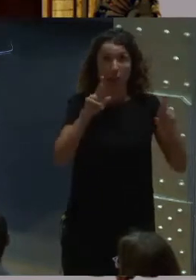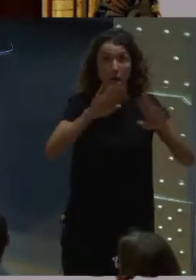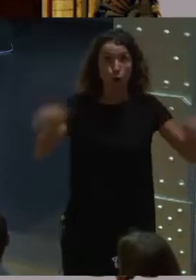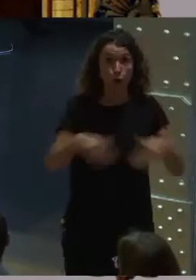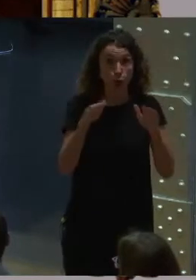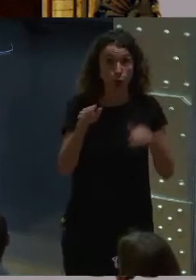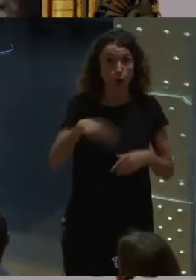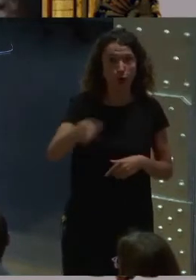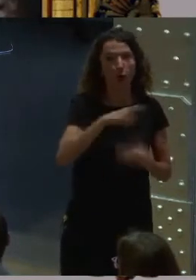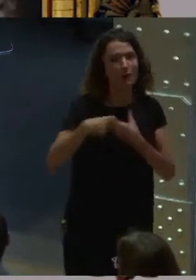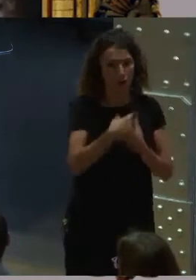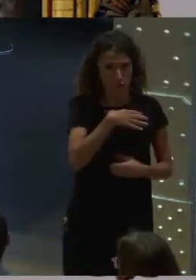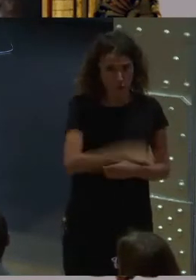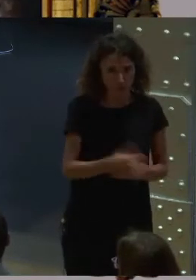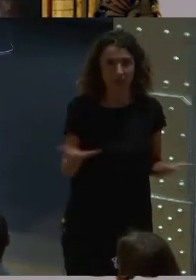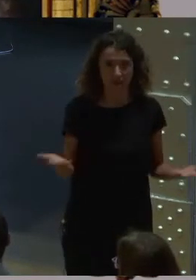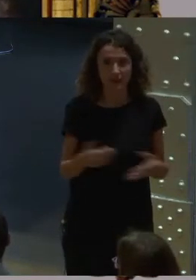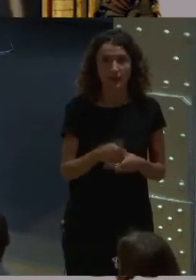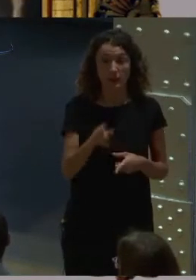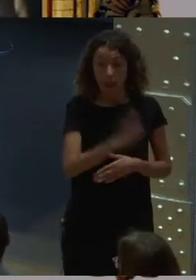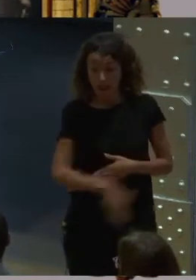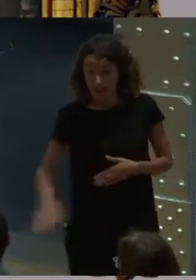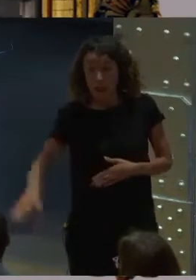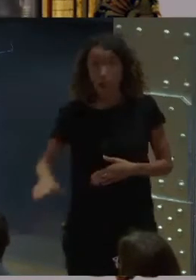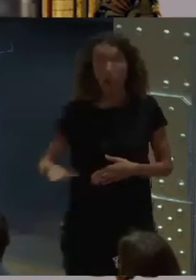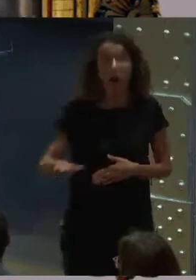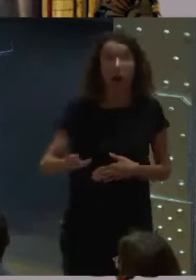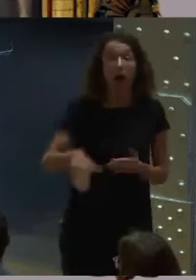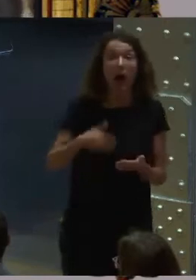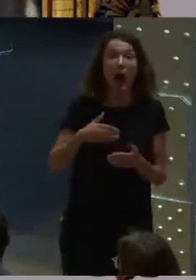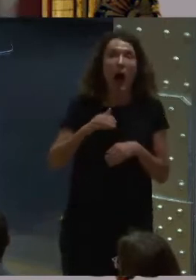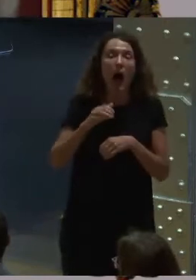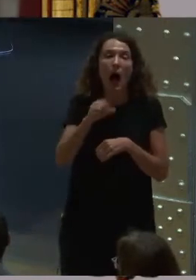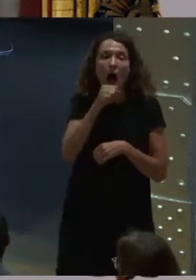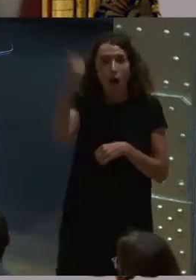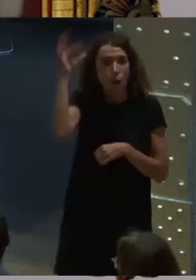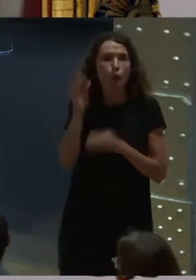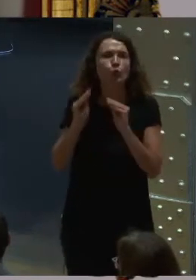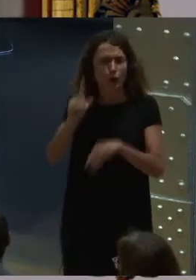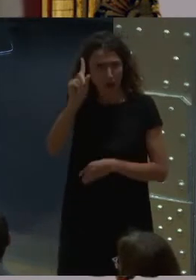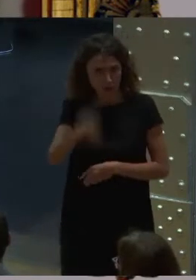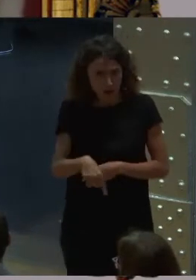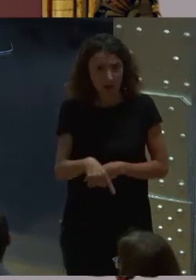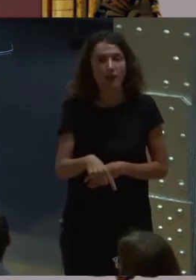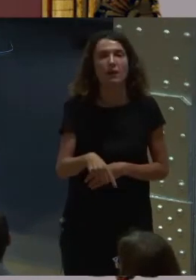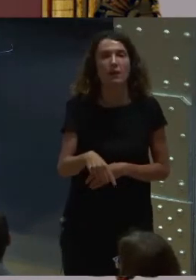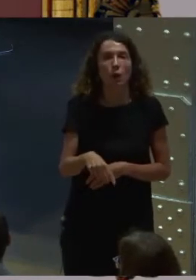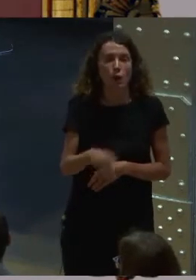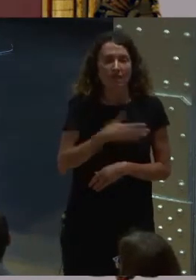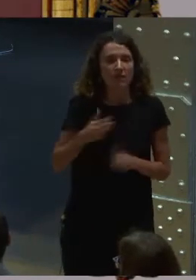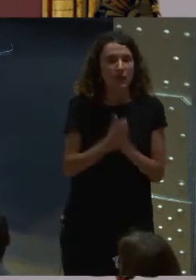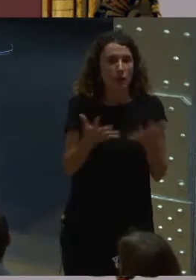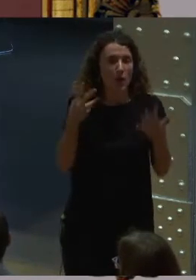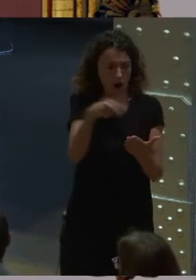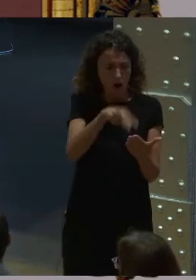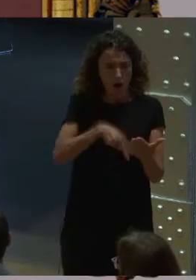everyone can be involved, from little kids to their grandparents, and from avid book readers